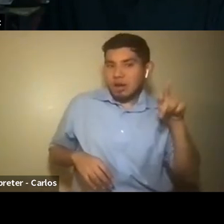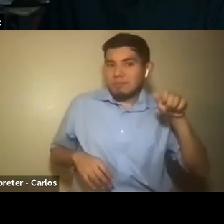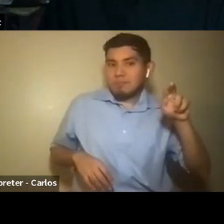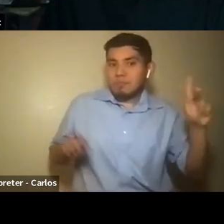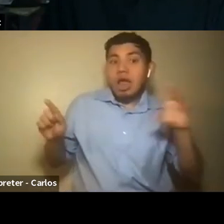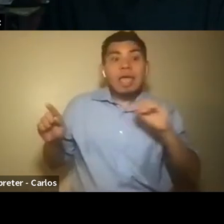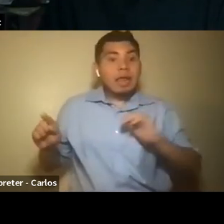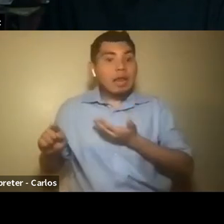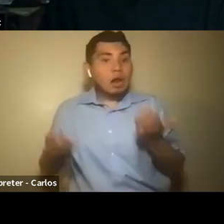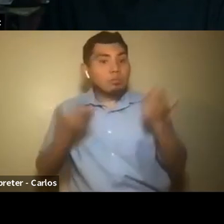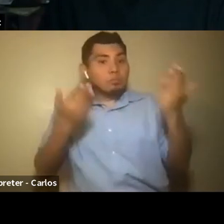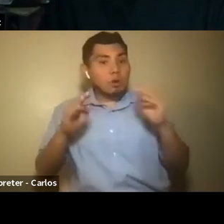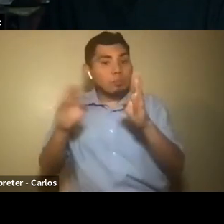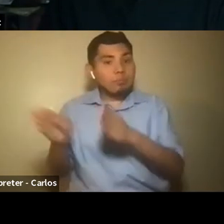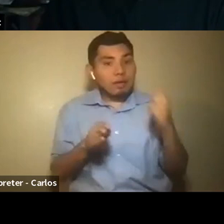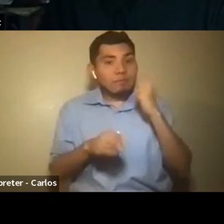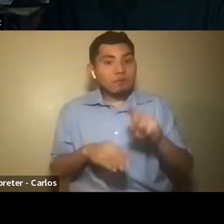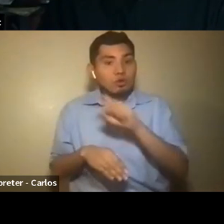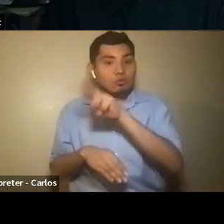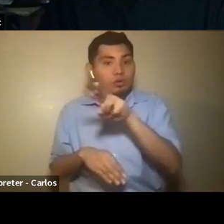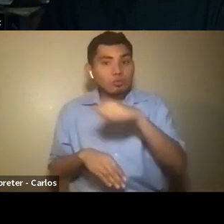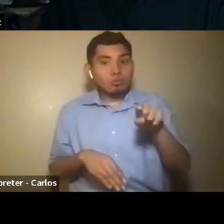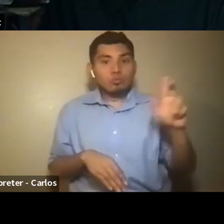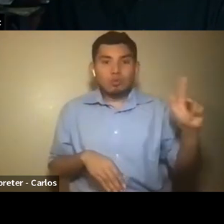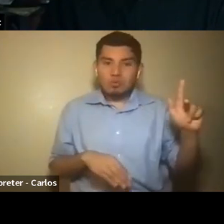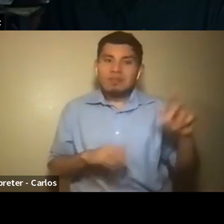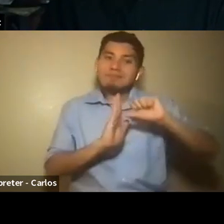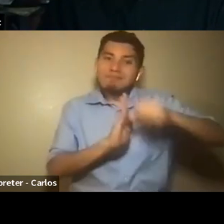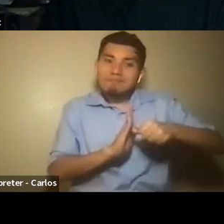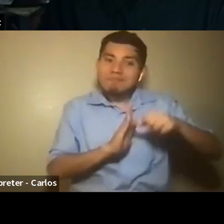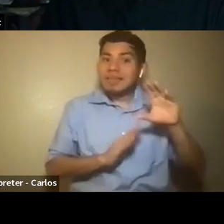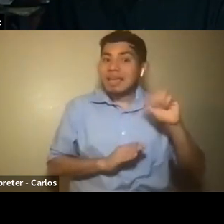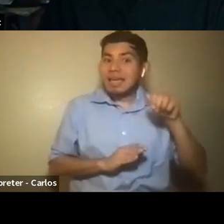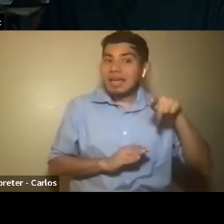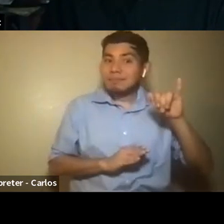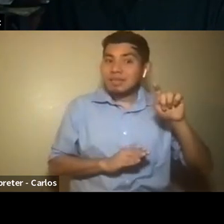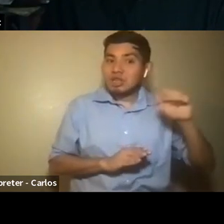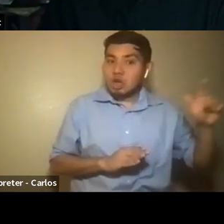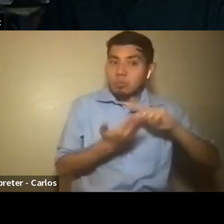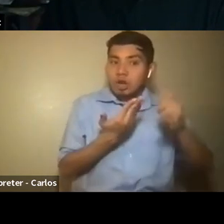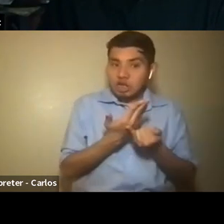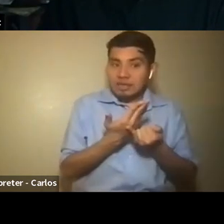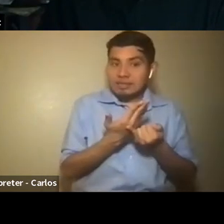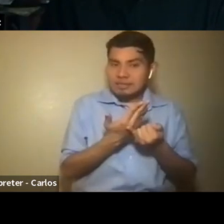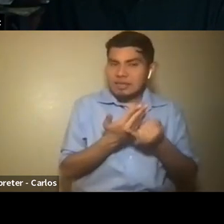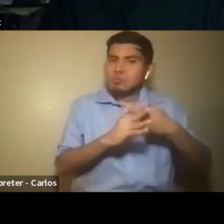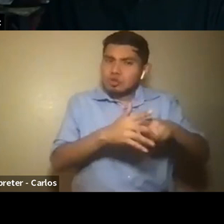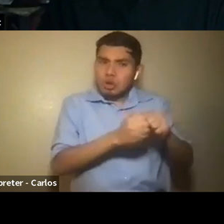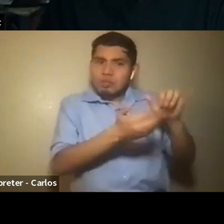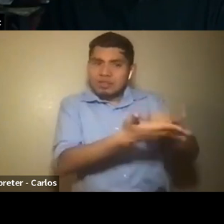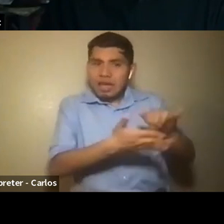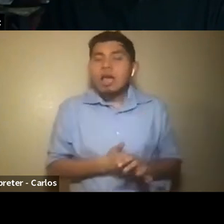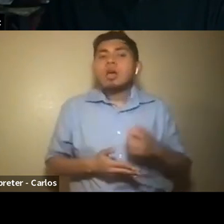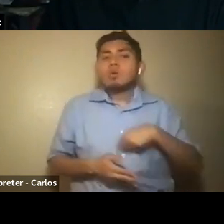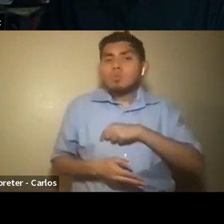for 22-23 features an additional emphasis on capital projects. So I'll begin there. We are projecting to